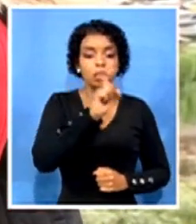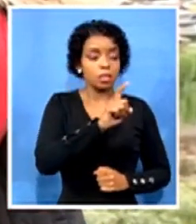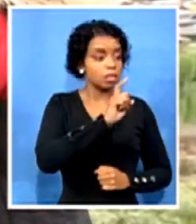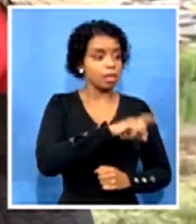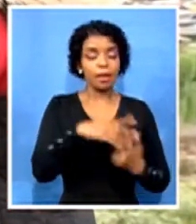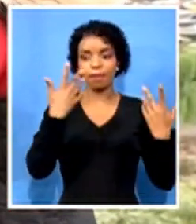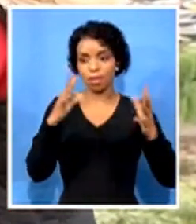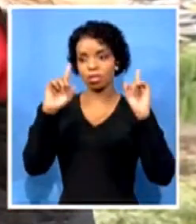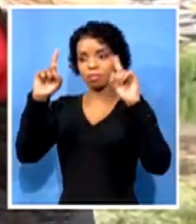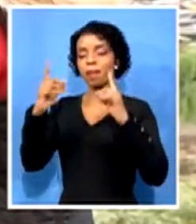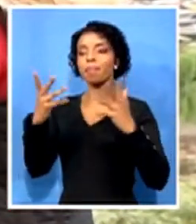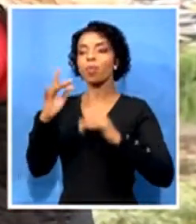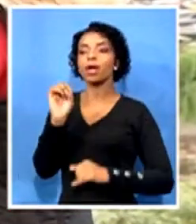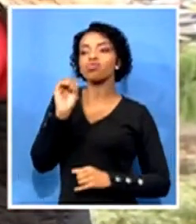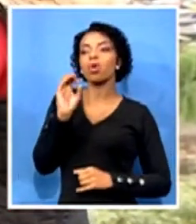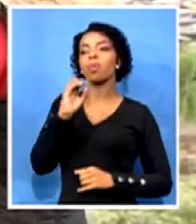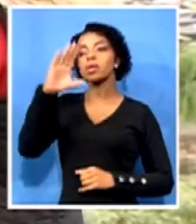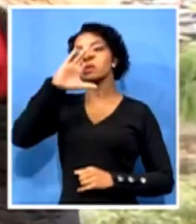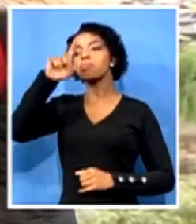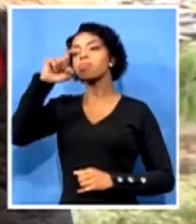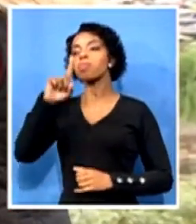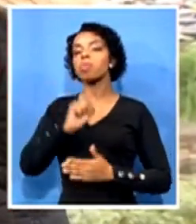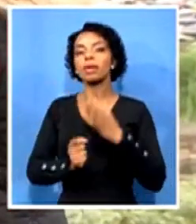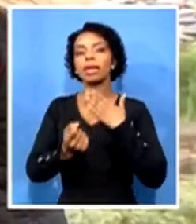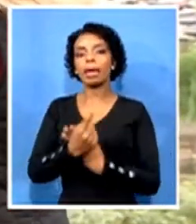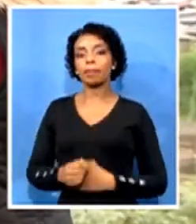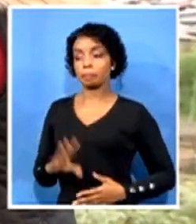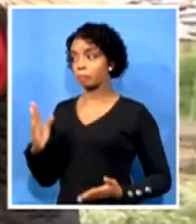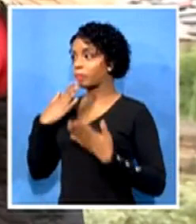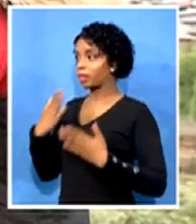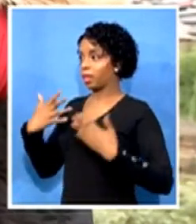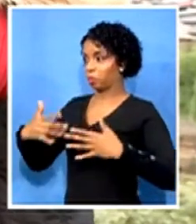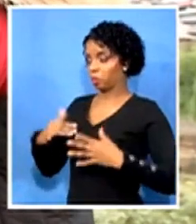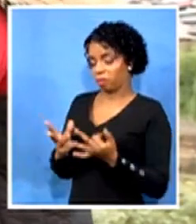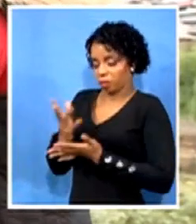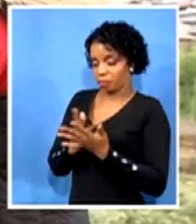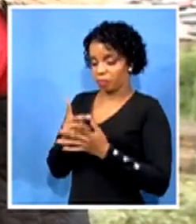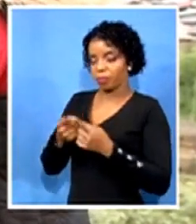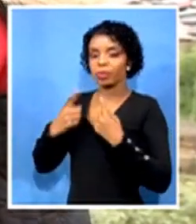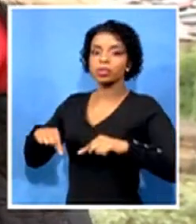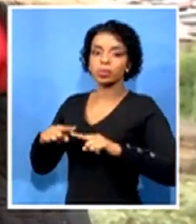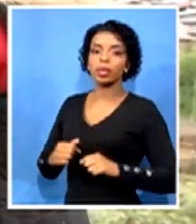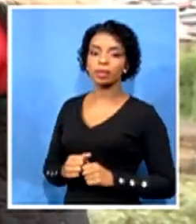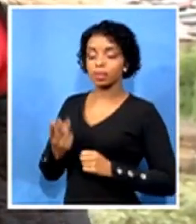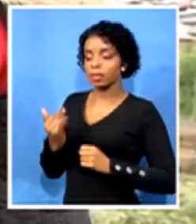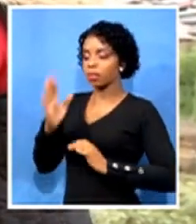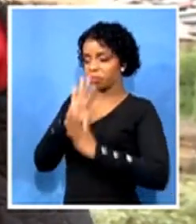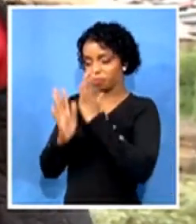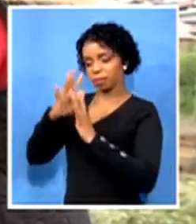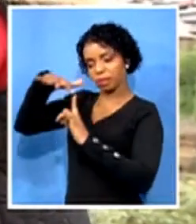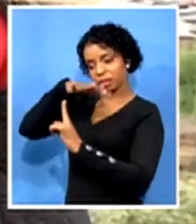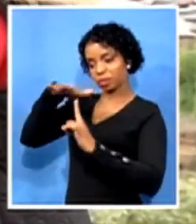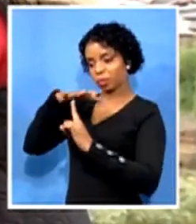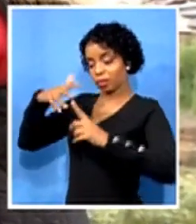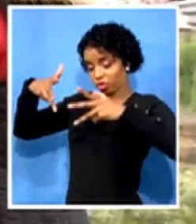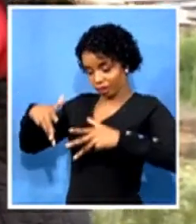joining me, Nana. Nana, let's talk first about this area here in the Yuske River. Overnight, what was the situation and how